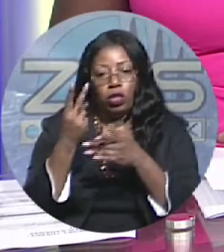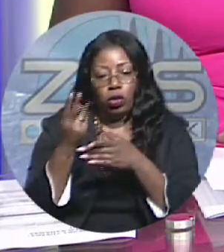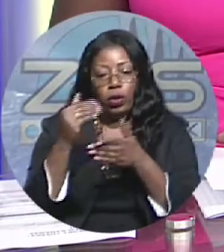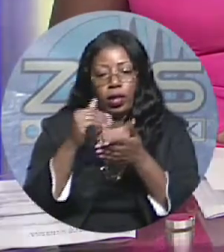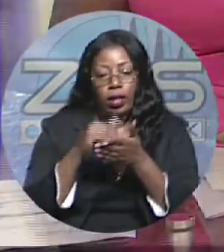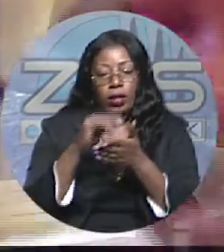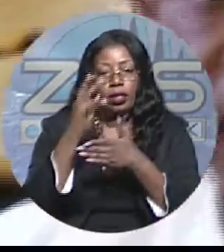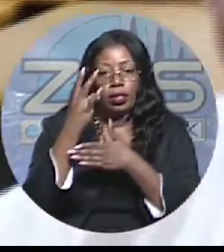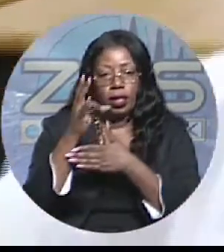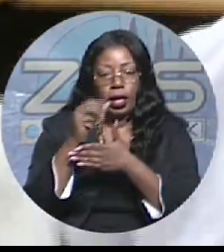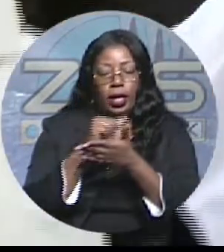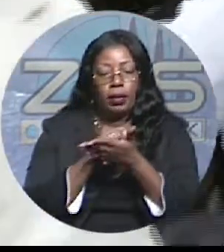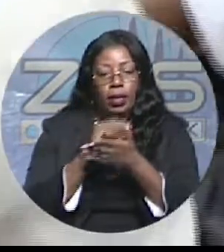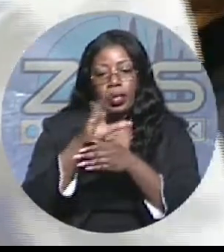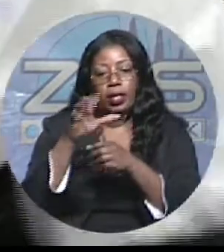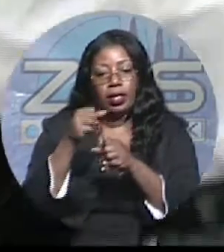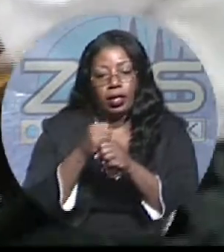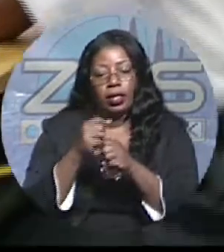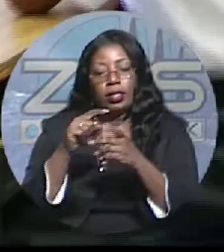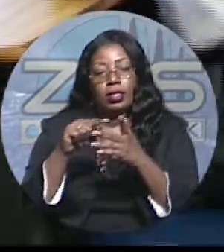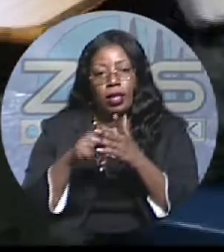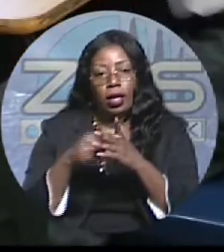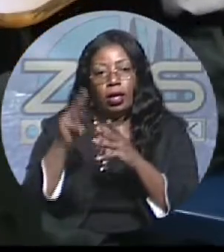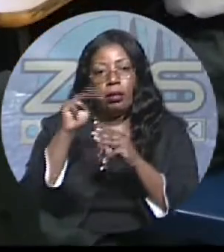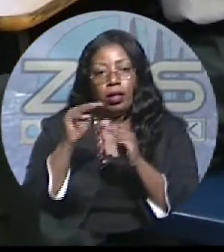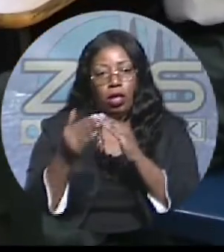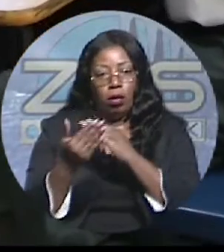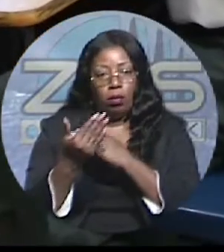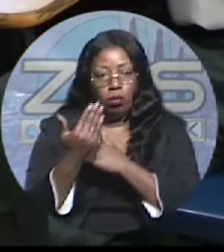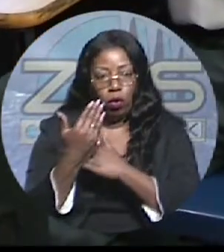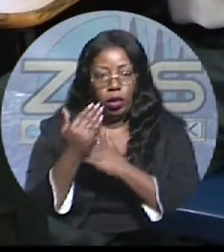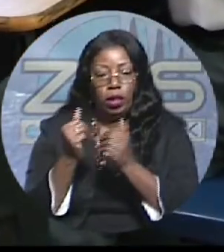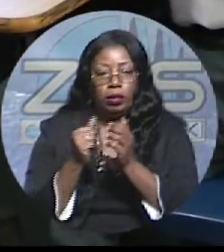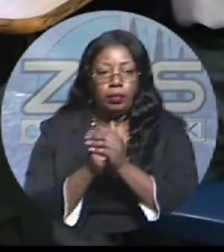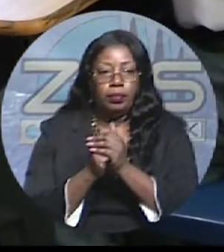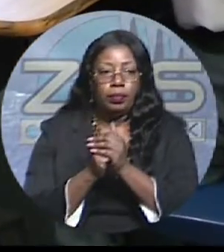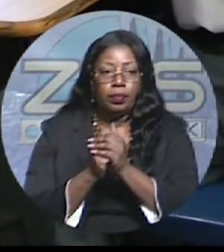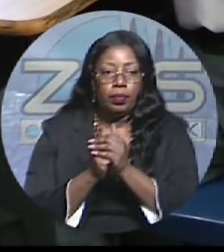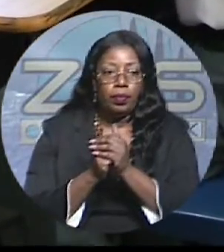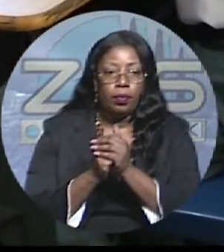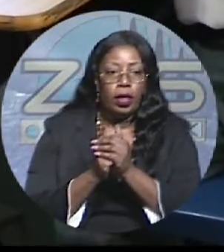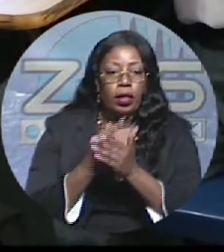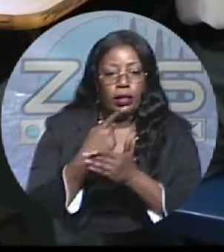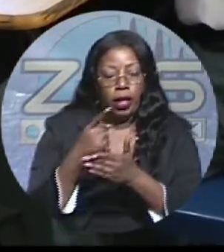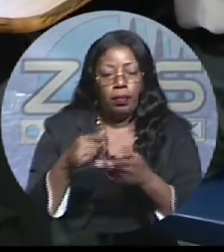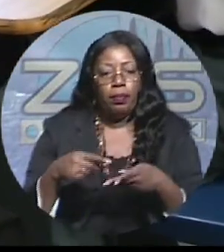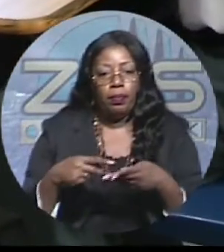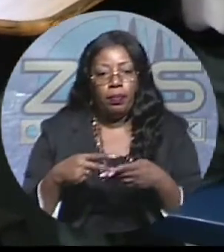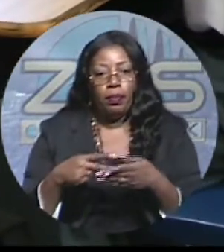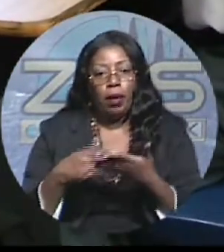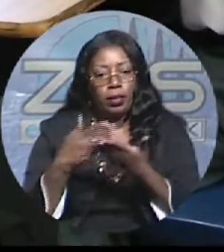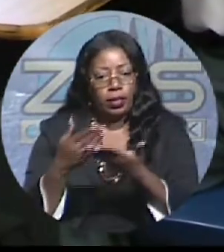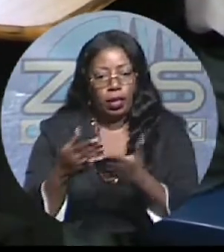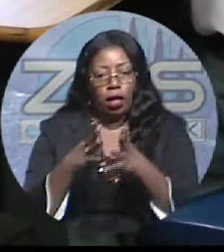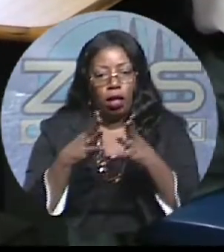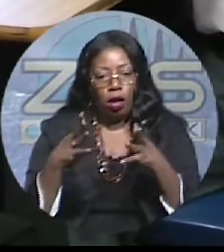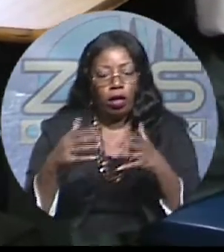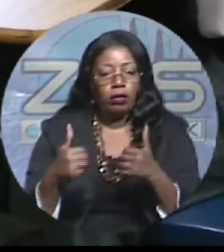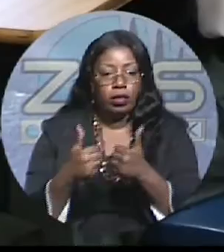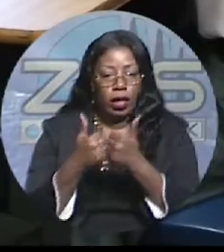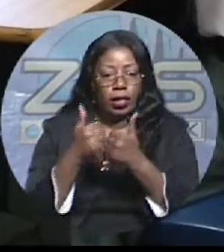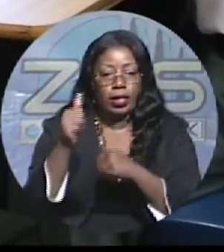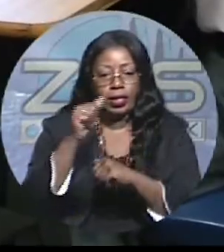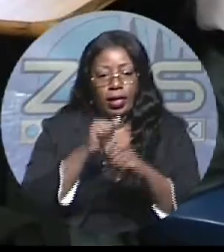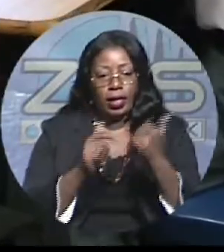2016-2017 academic year come Monday morning. This, however, is presenting a number of challenges as Minister of Education, Science and